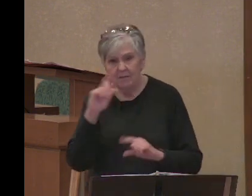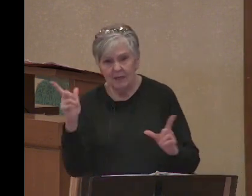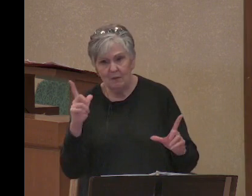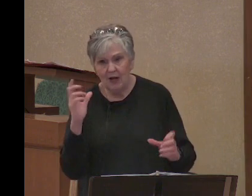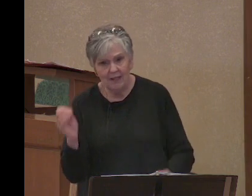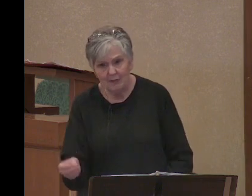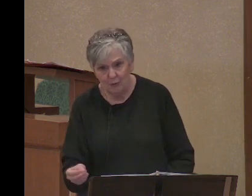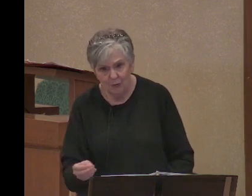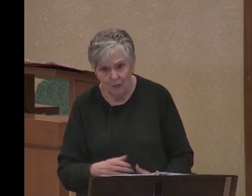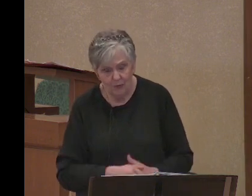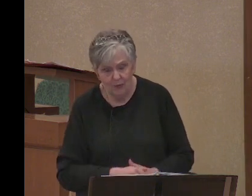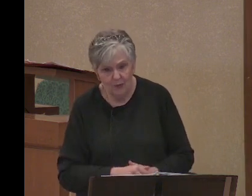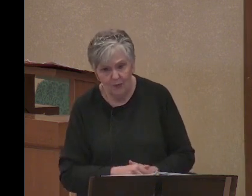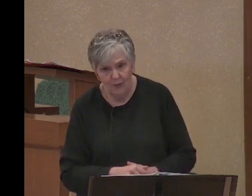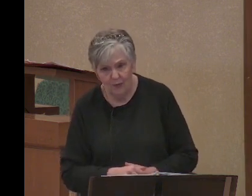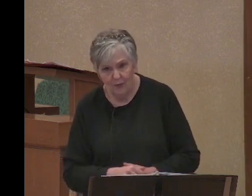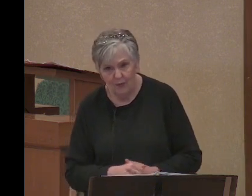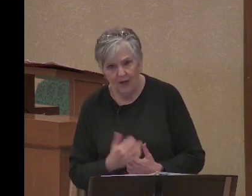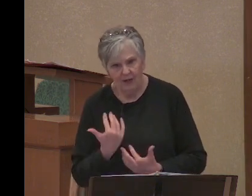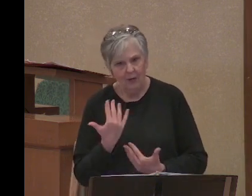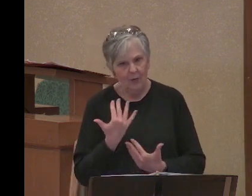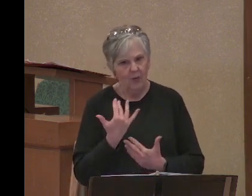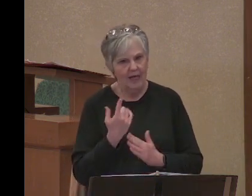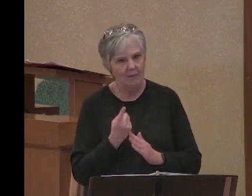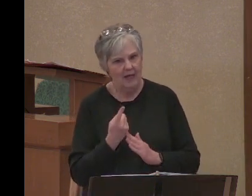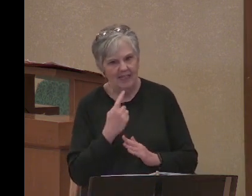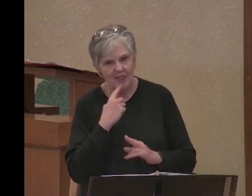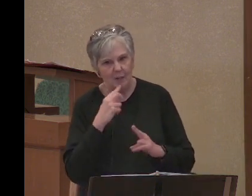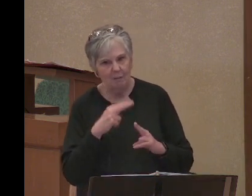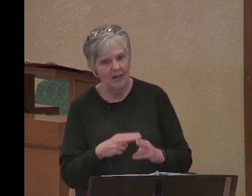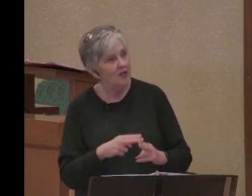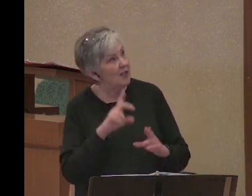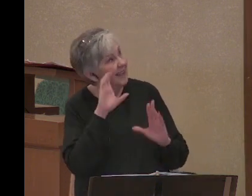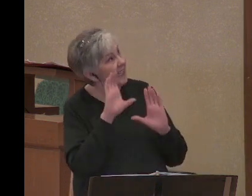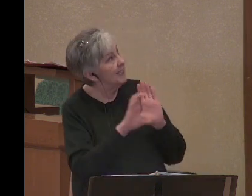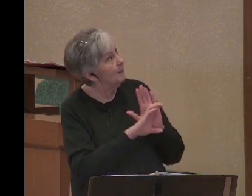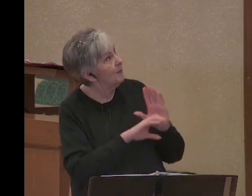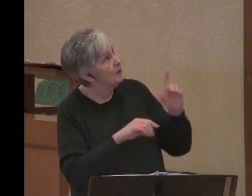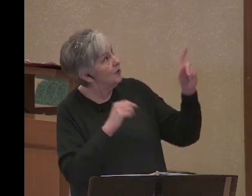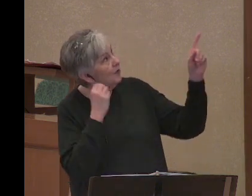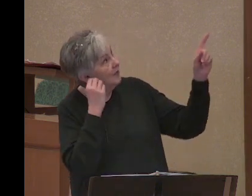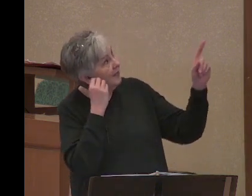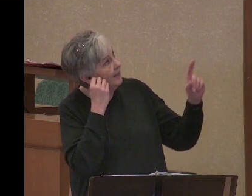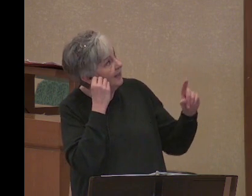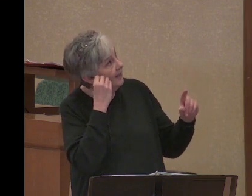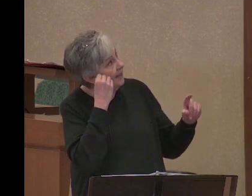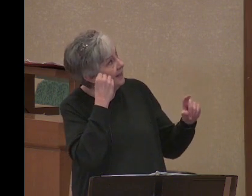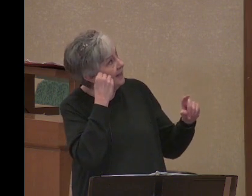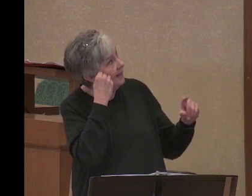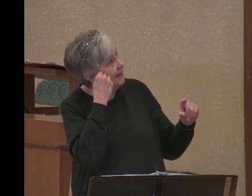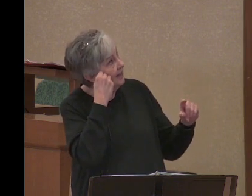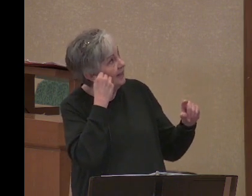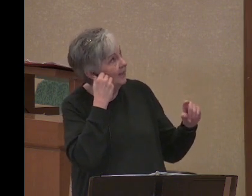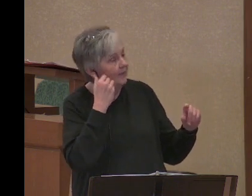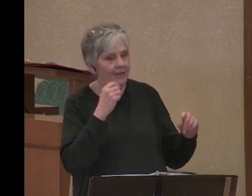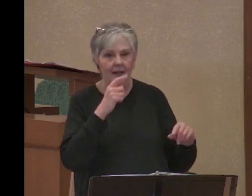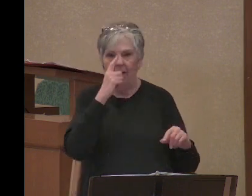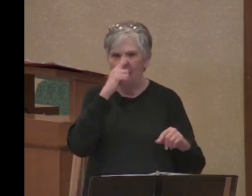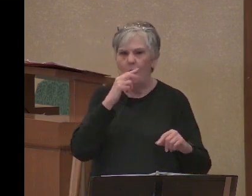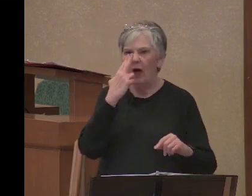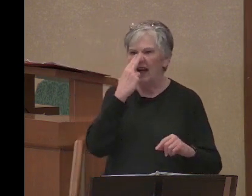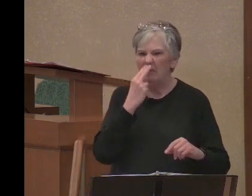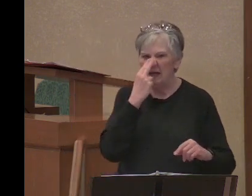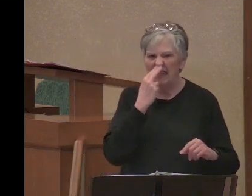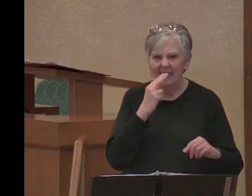surprise. Now I'll pause for a minute to make mention of these pictures on the screen, a little bit for comedic sake, of